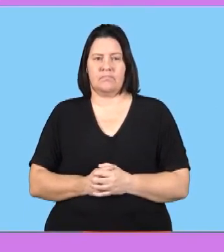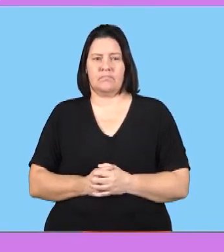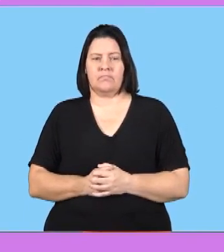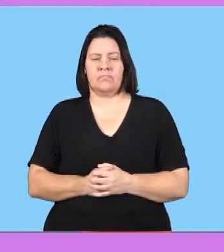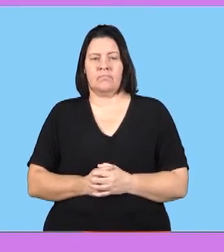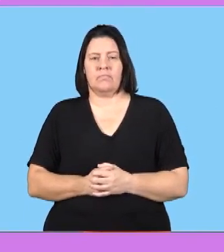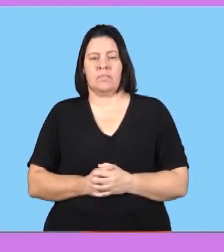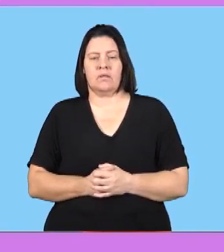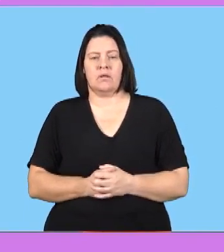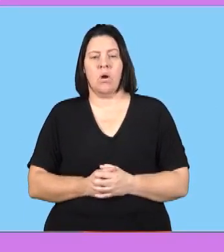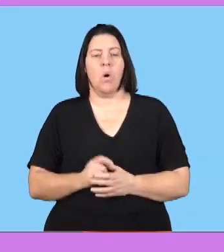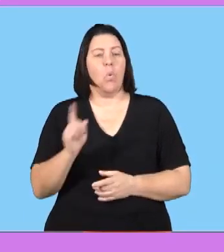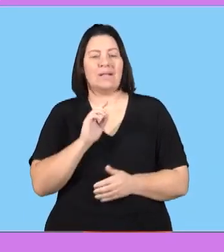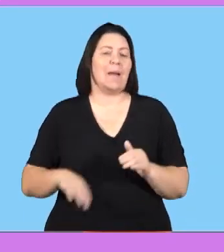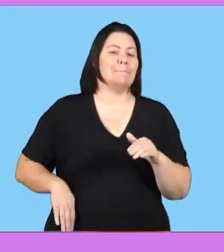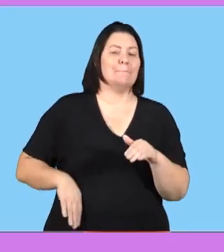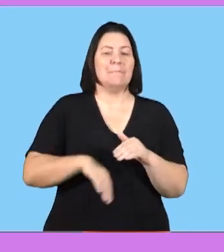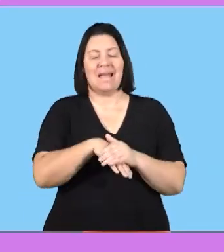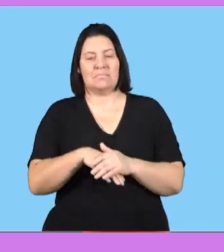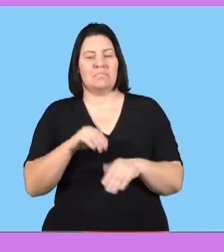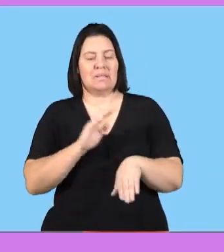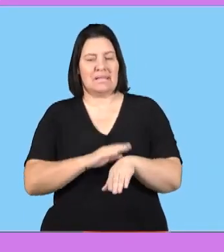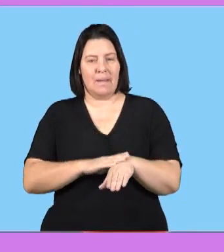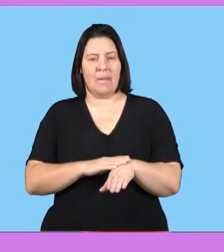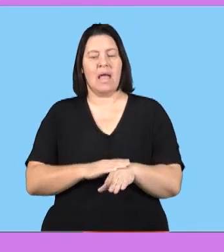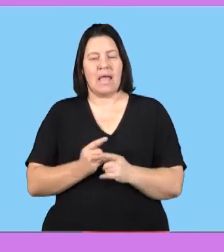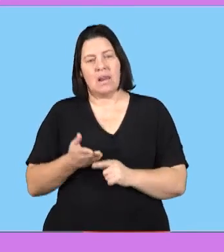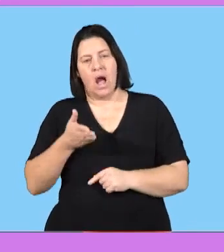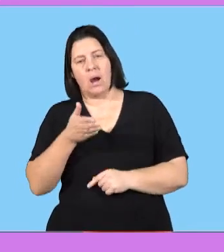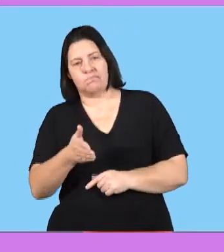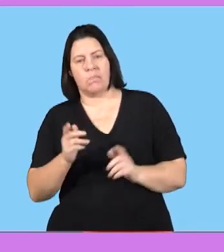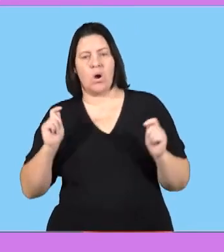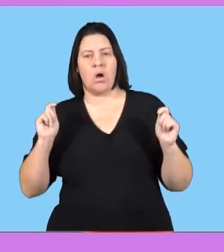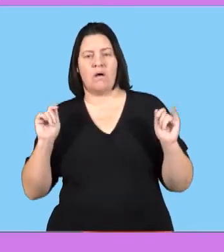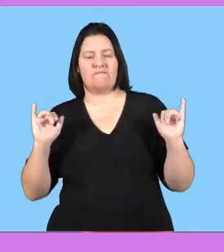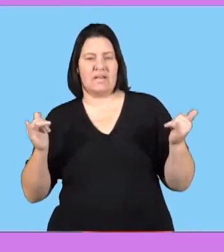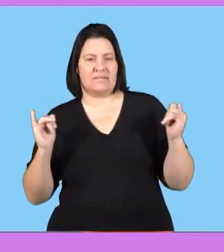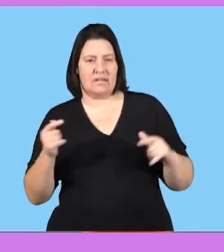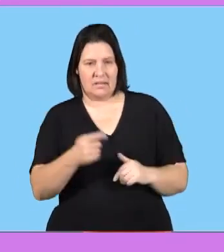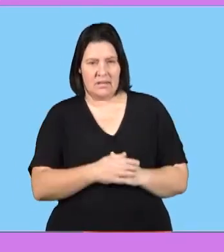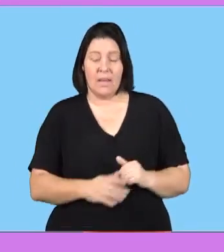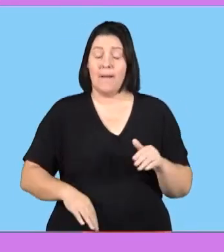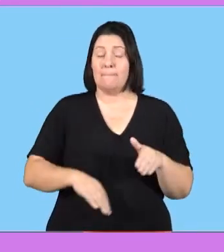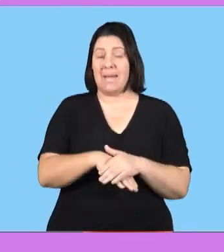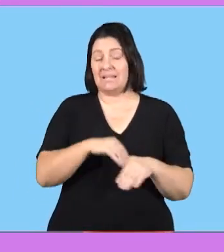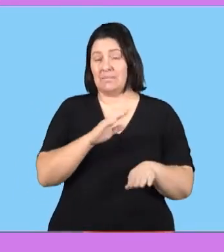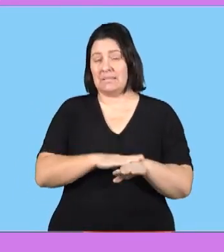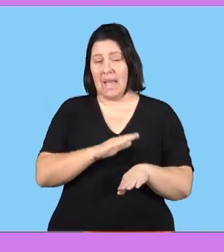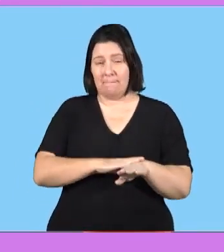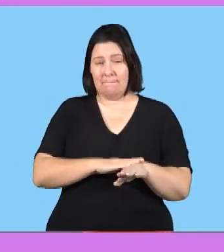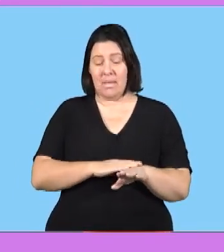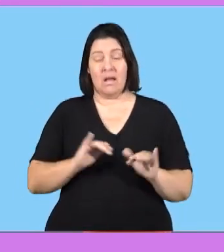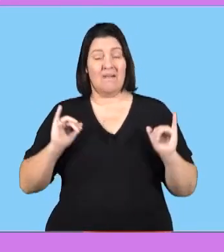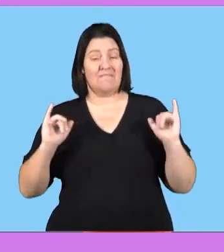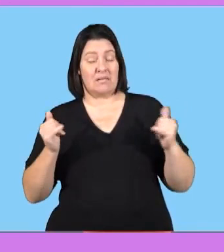The next question. What is the maximum time they can spend at the concert? The maximum